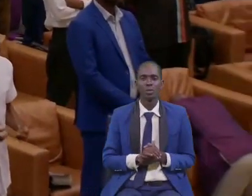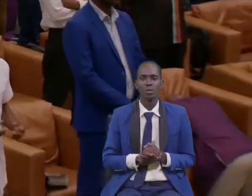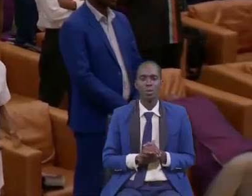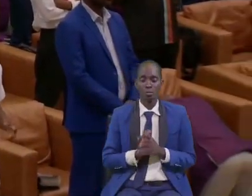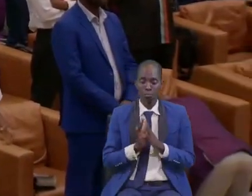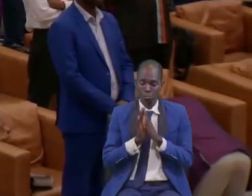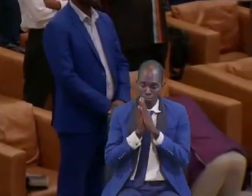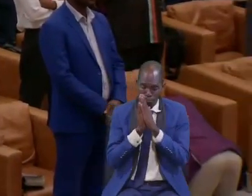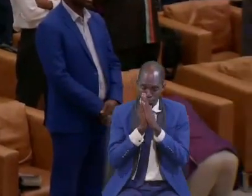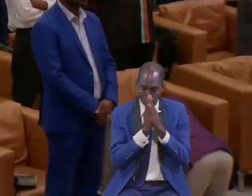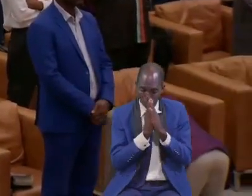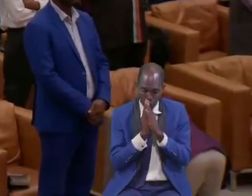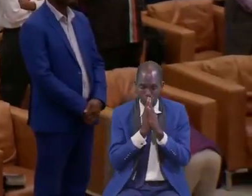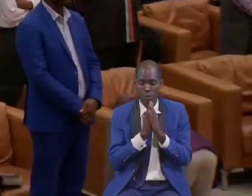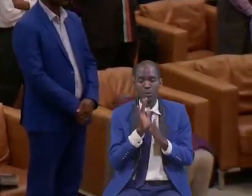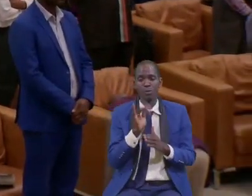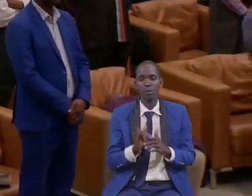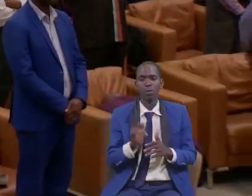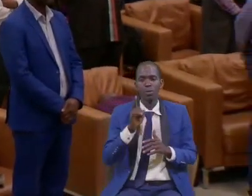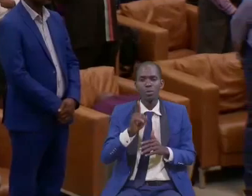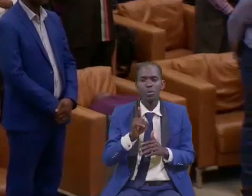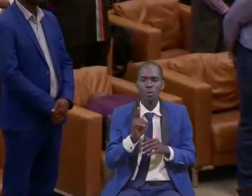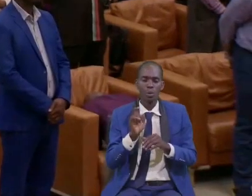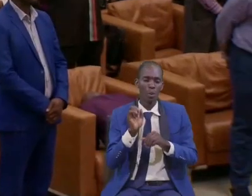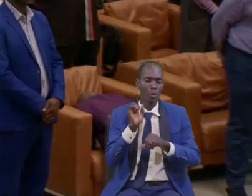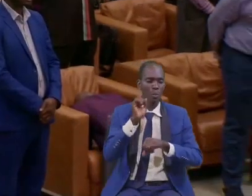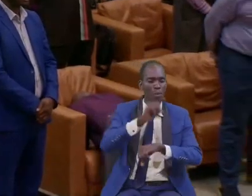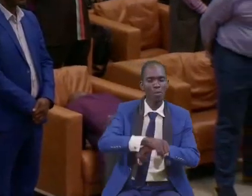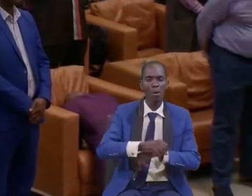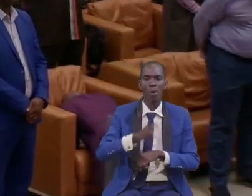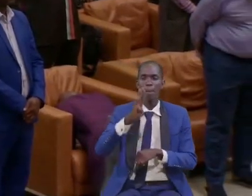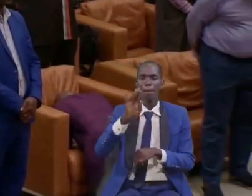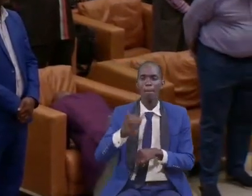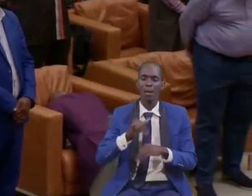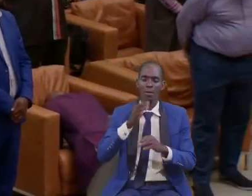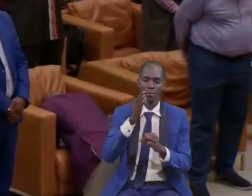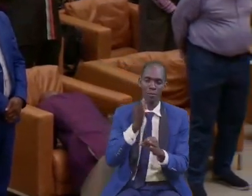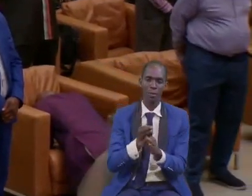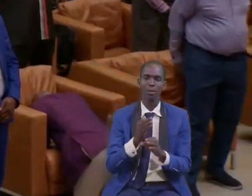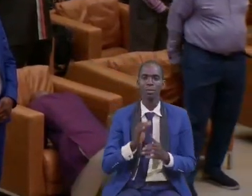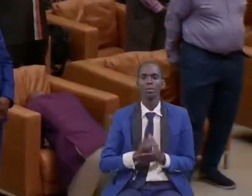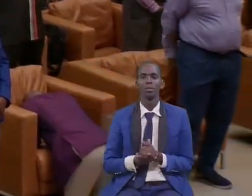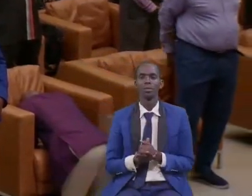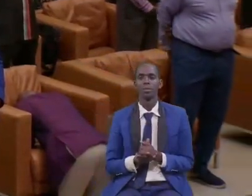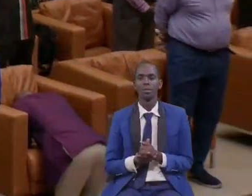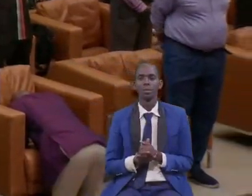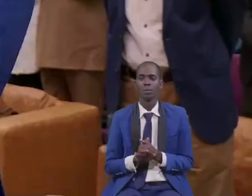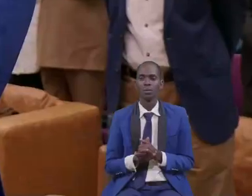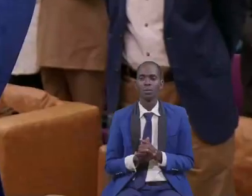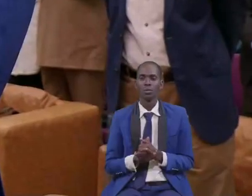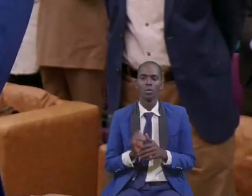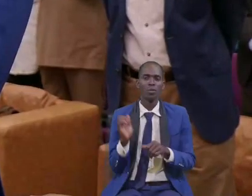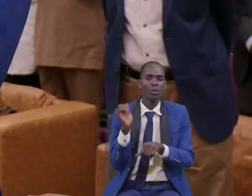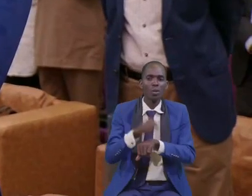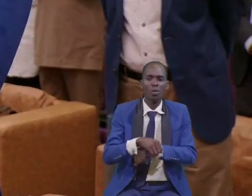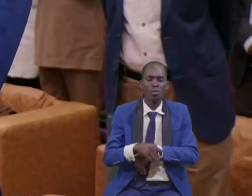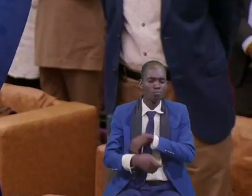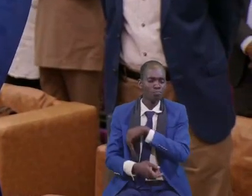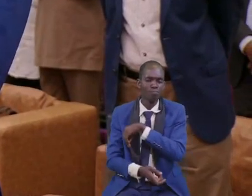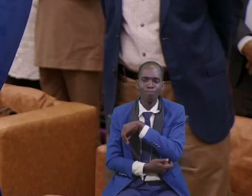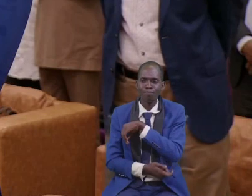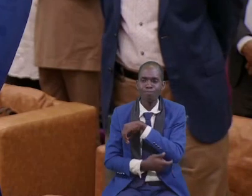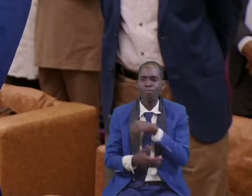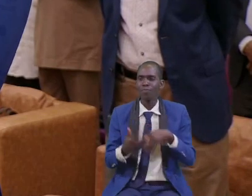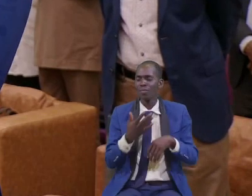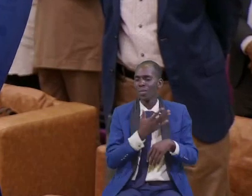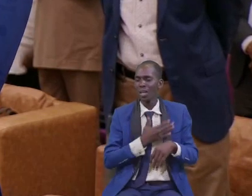Prayerfully, you prevail by faith over all temptations and trials